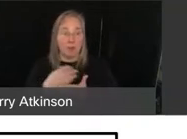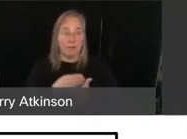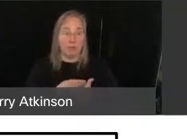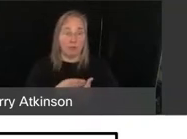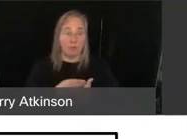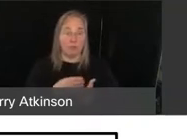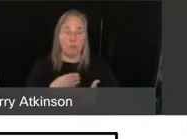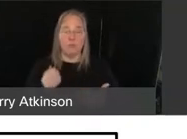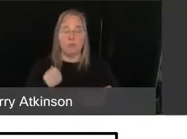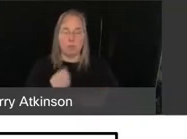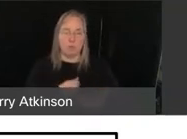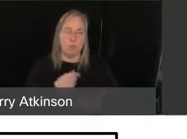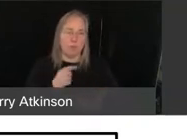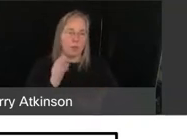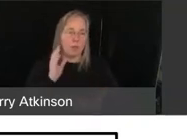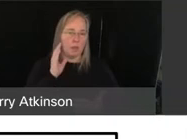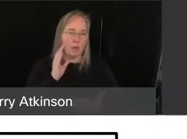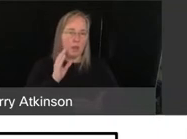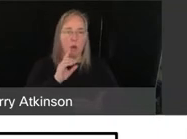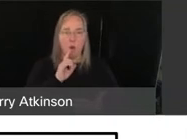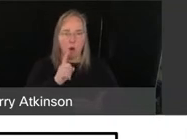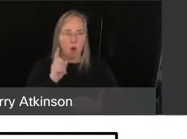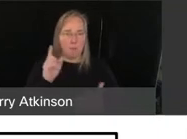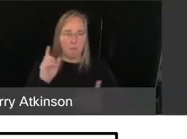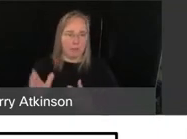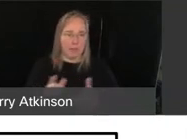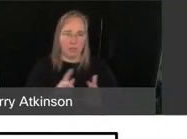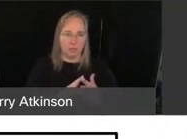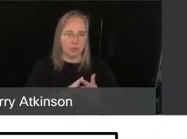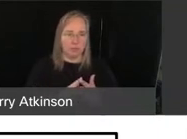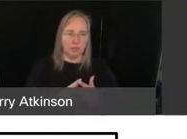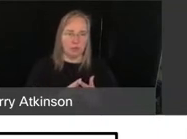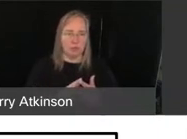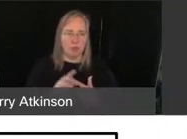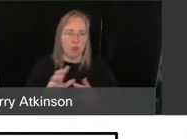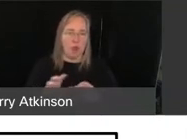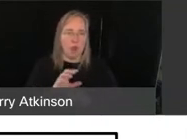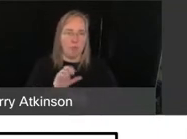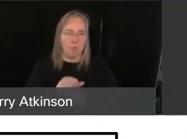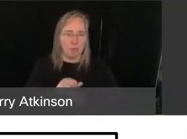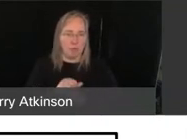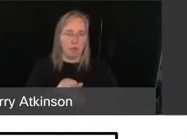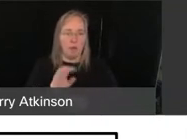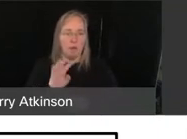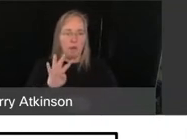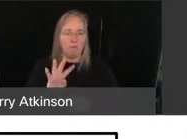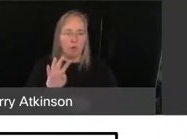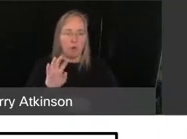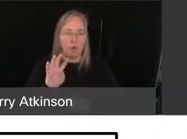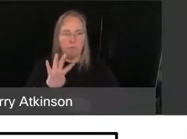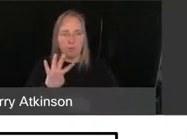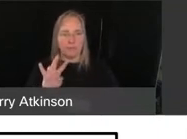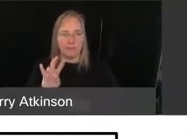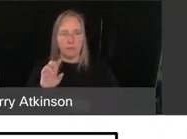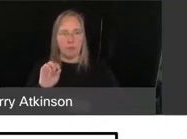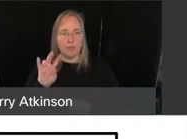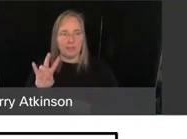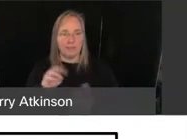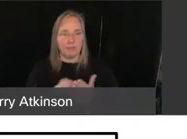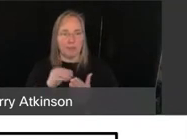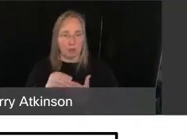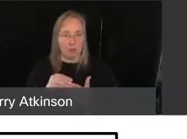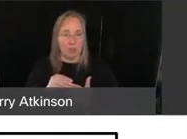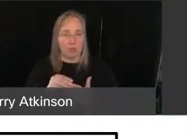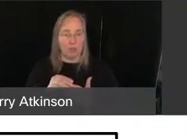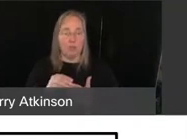We are planning to appropriate $47.7 million of tax increment revenue towards this project beginning in